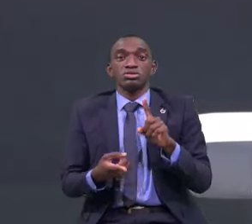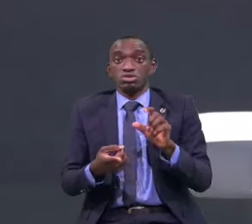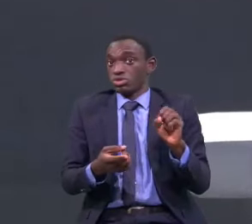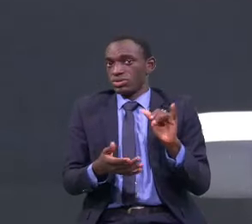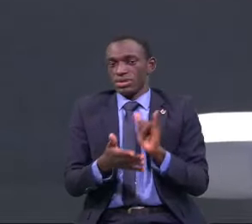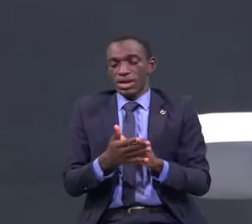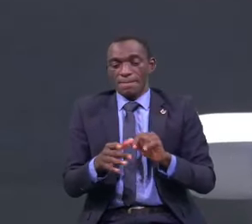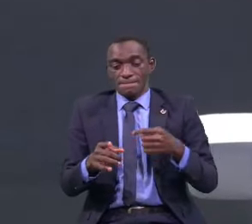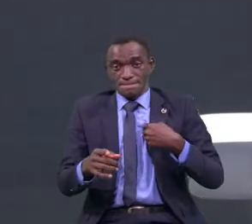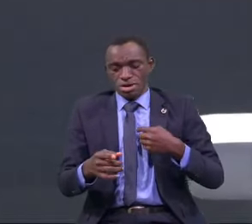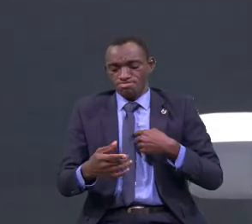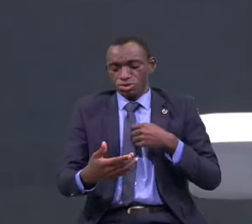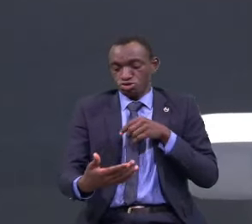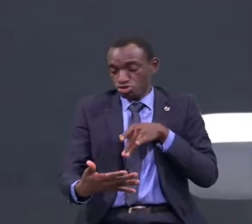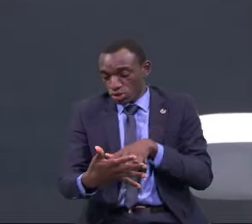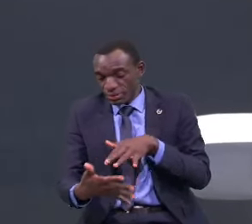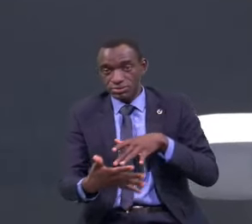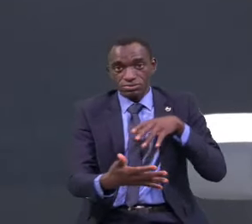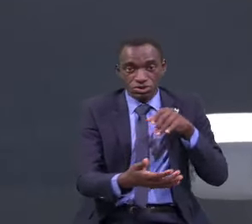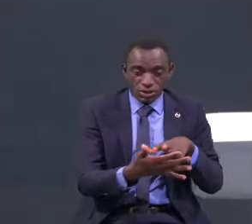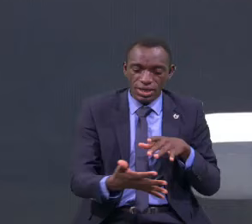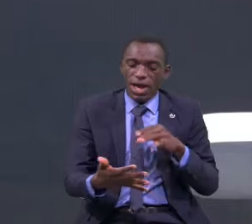I study and search,